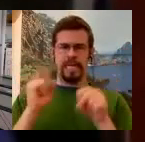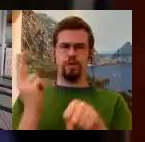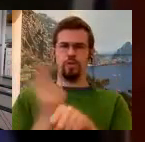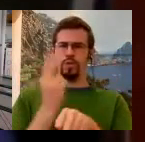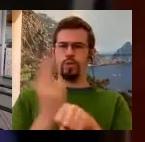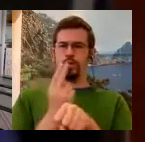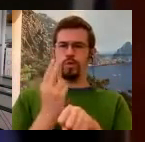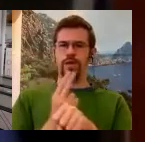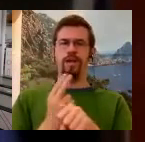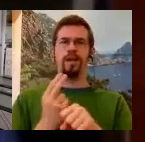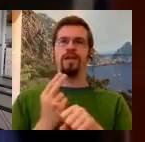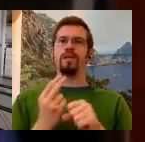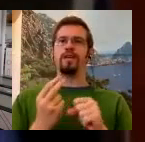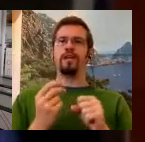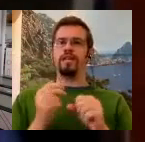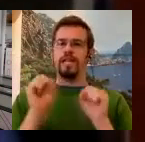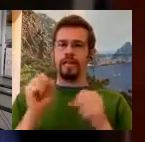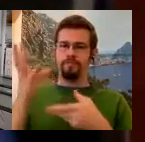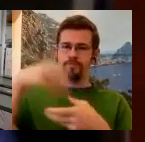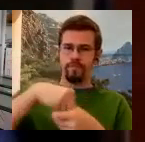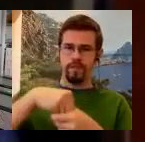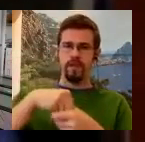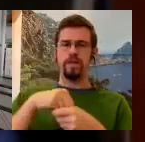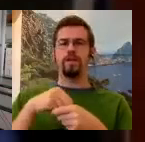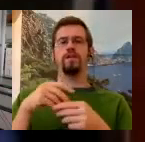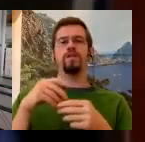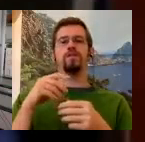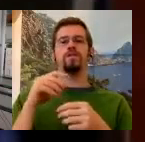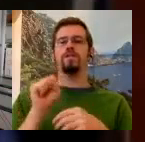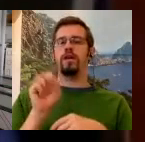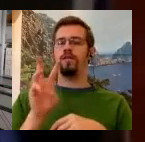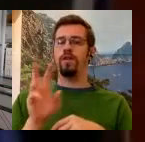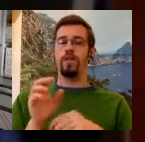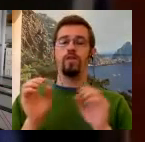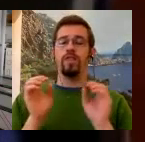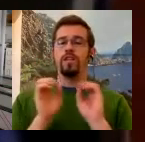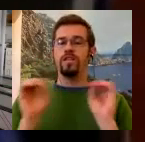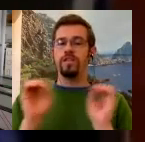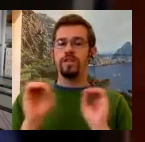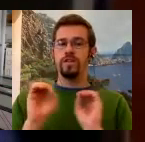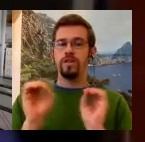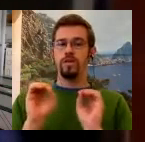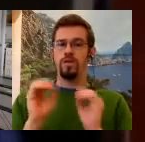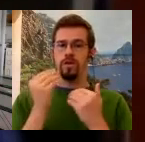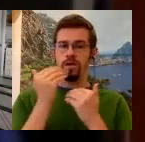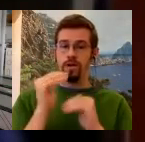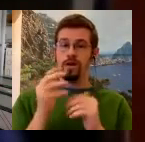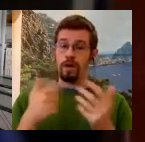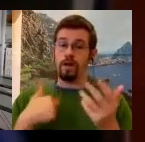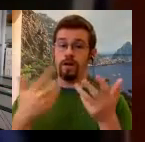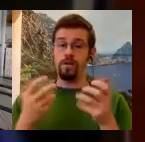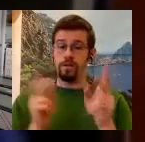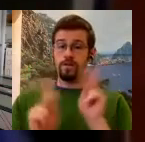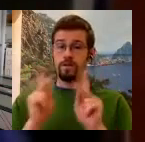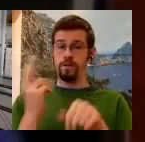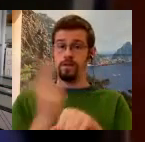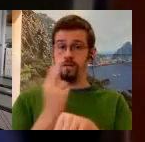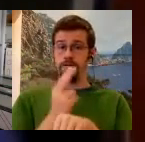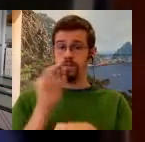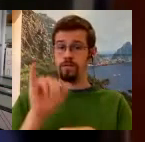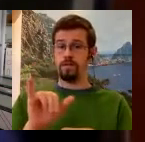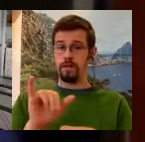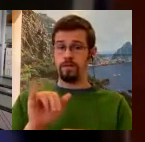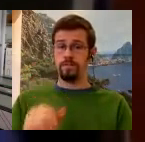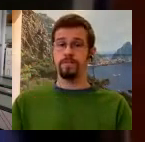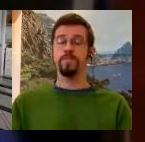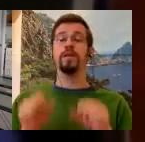proprietary software or the standard. It's an open standard that people, I want them to use it. If you can go